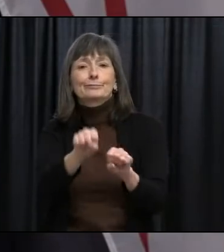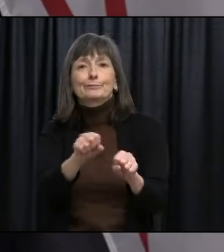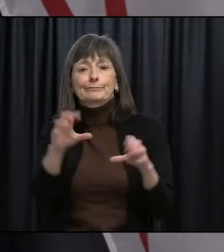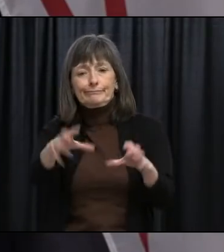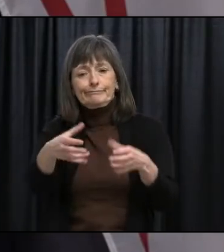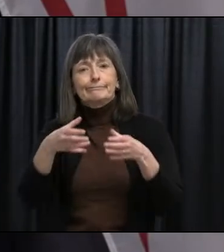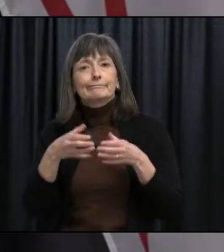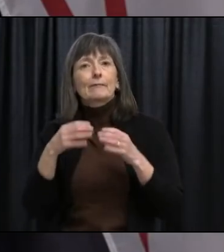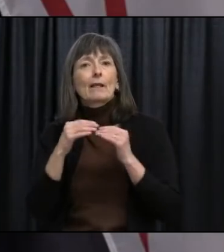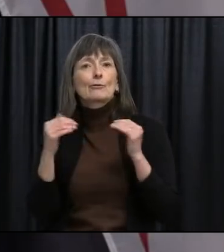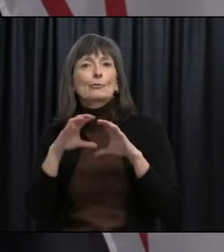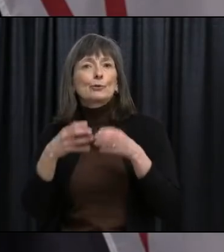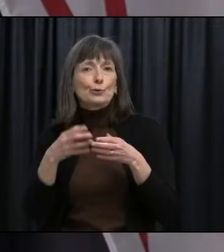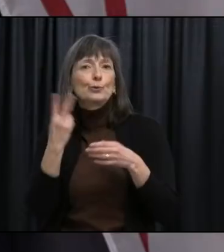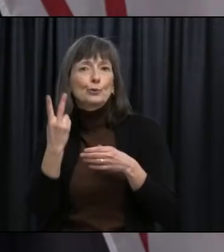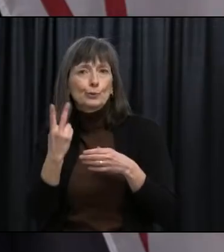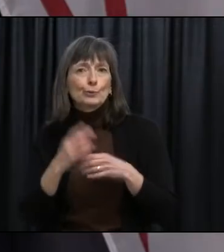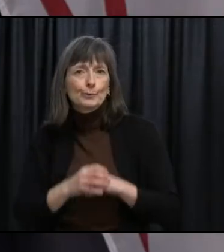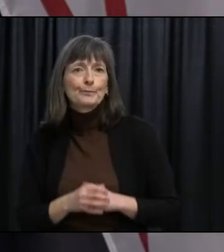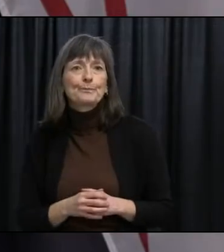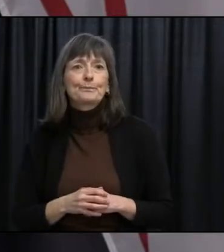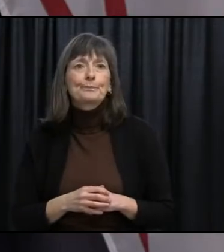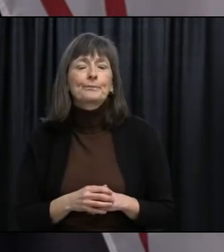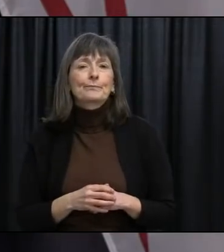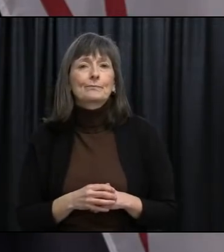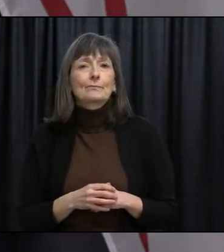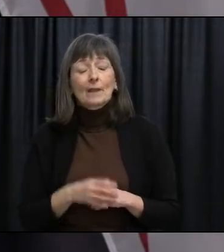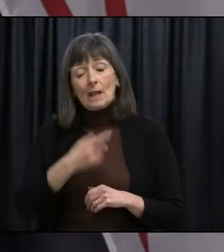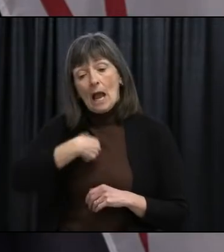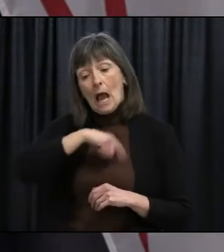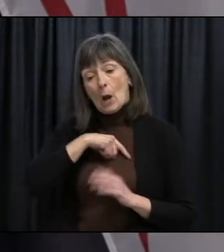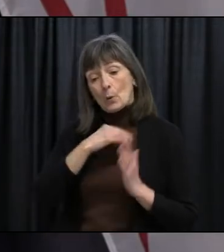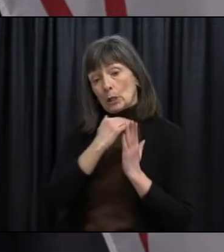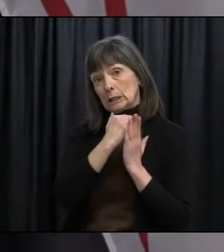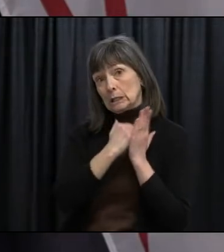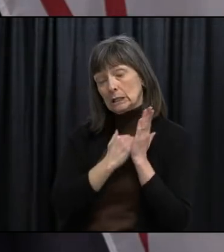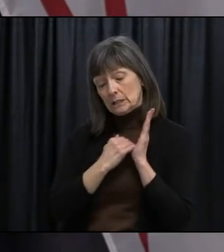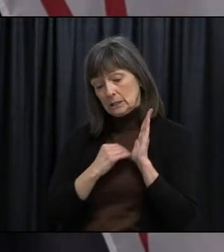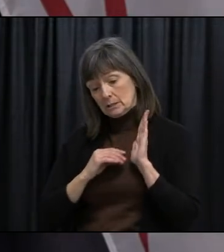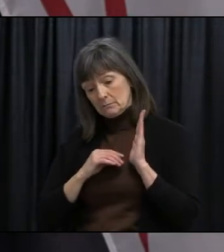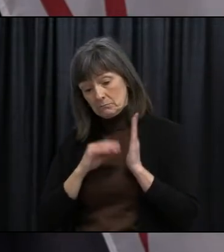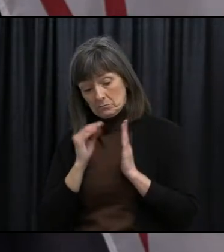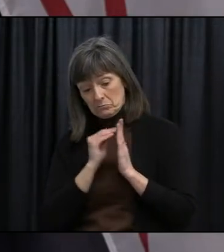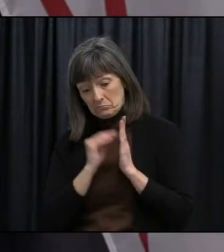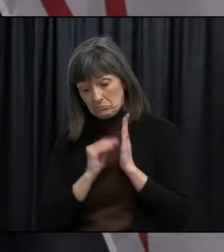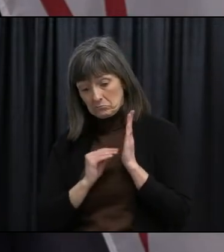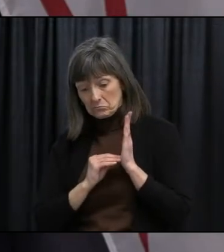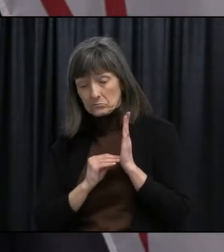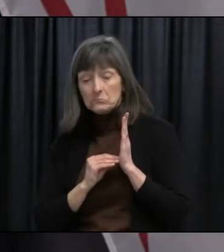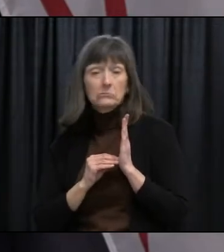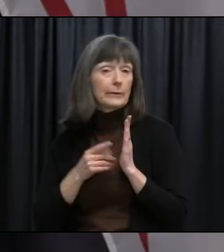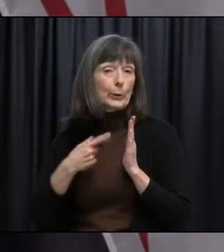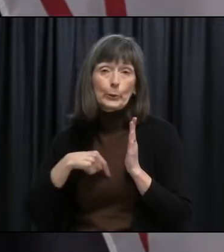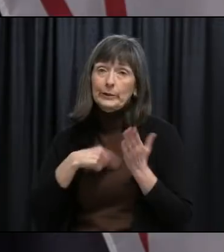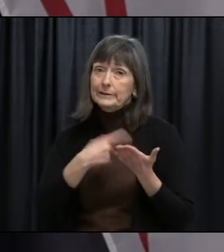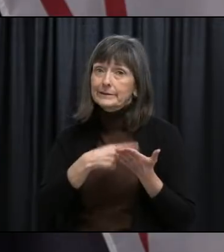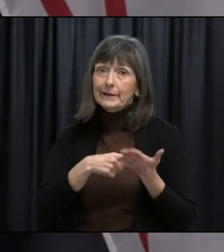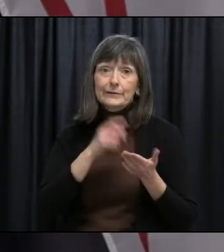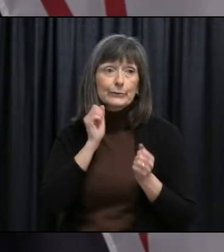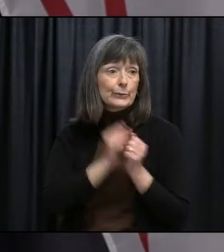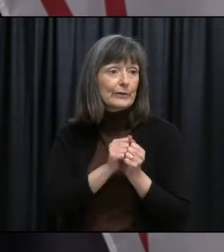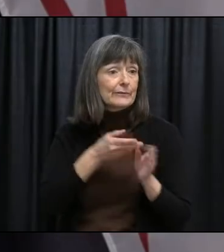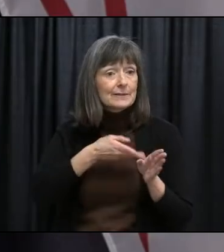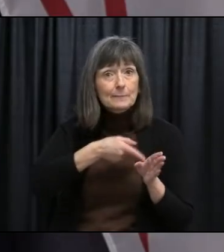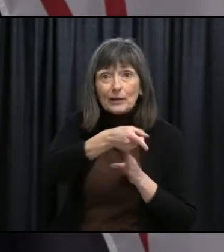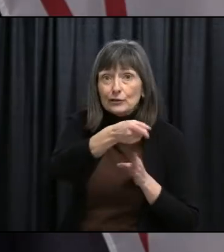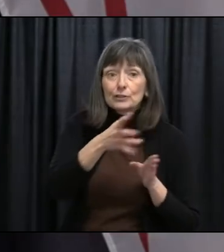this point. And this, that list was developed with consultation from specialists in the